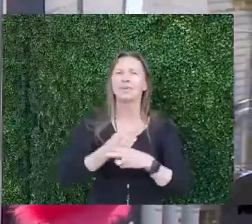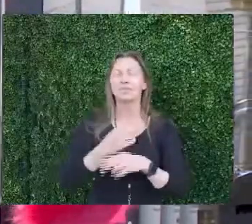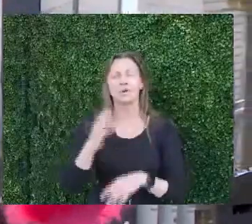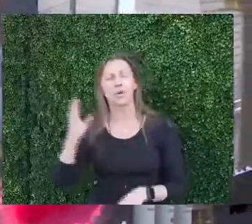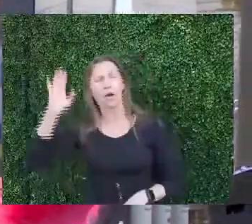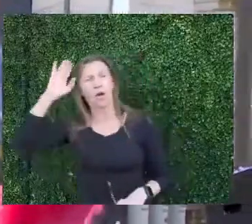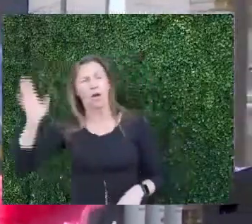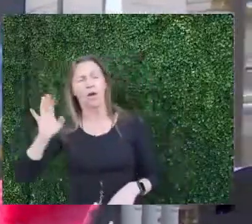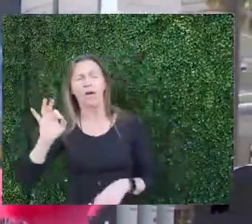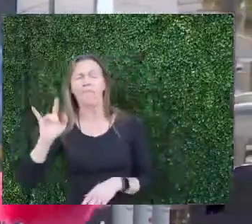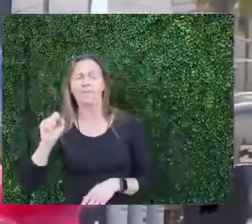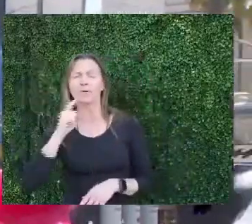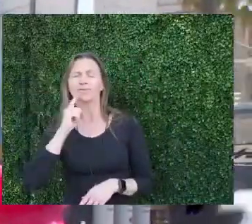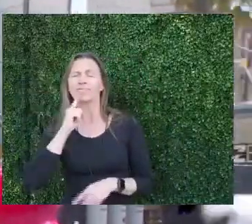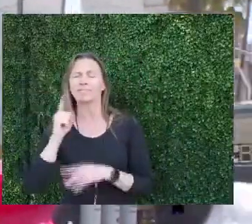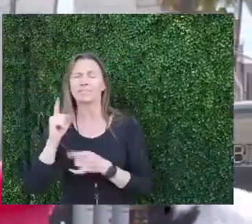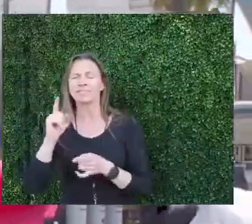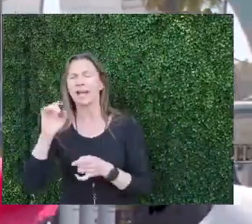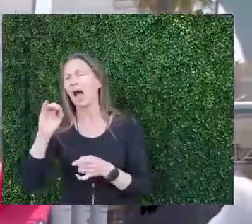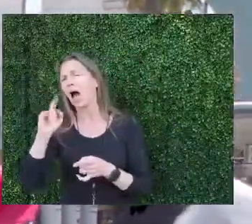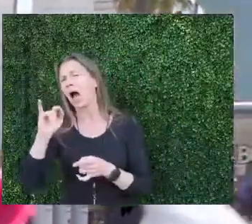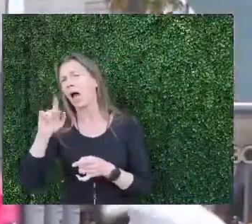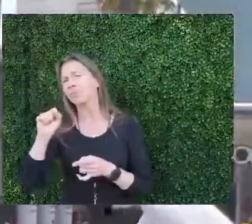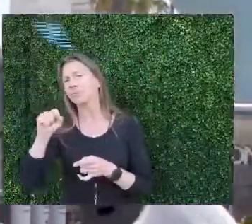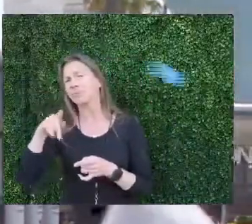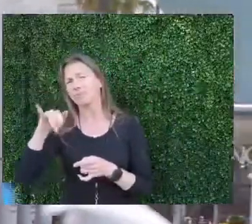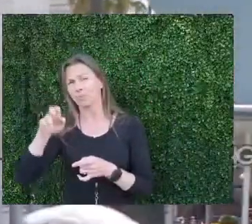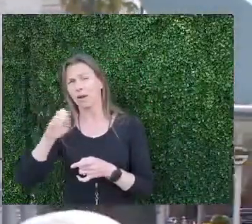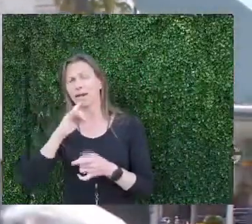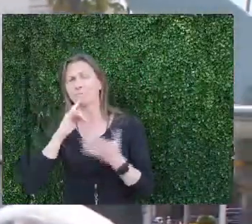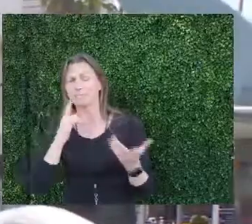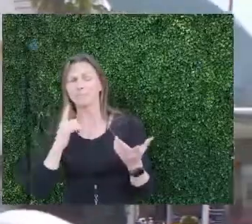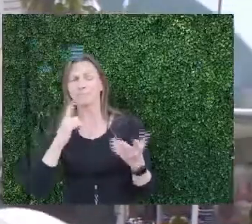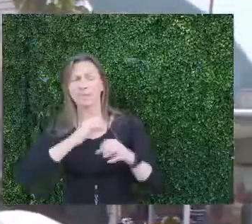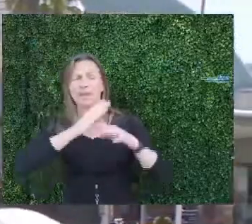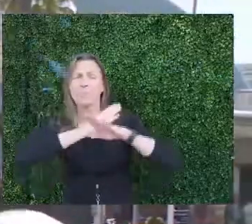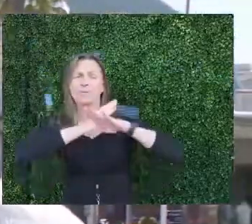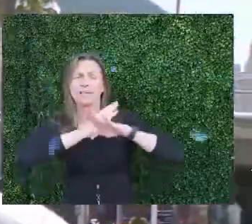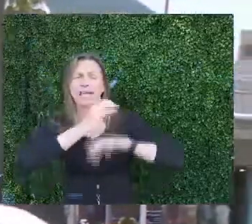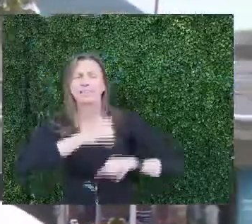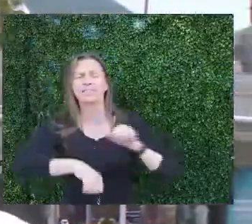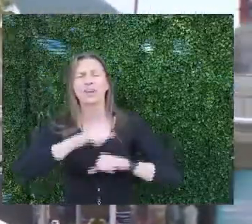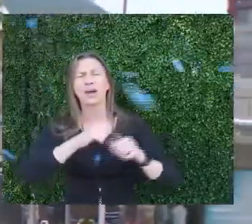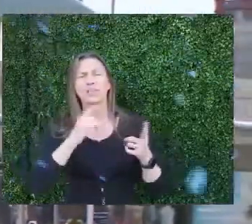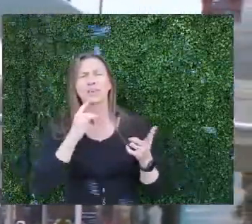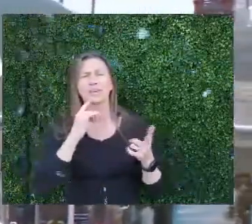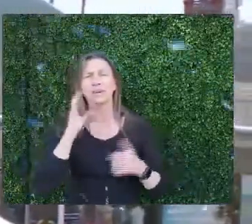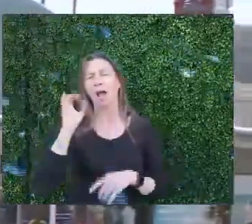protect the planet, protect each other. Autobots, roll out!